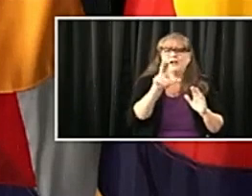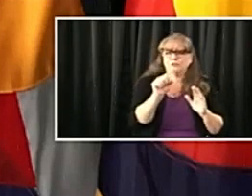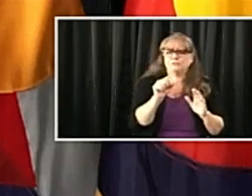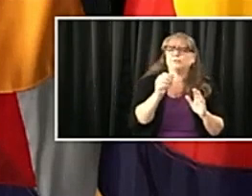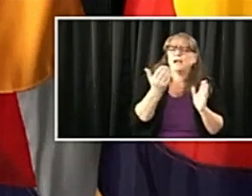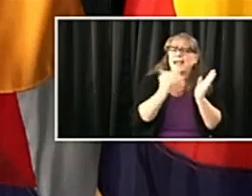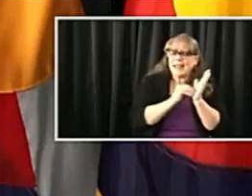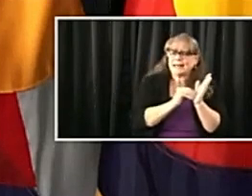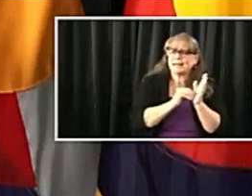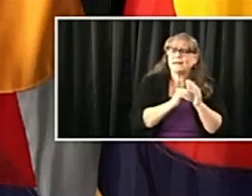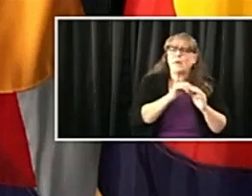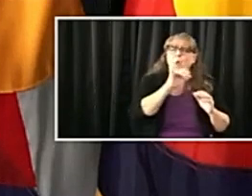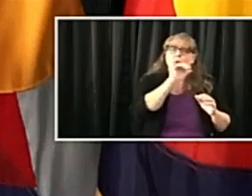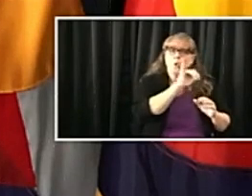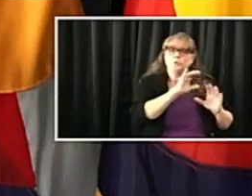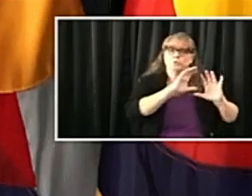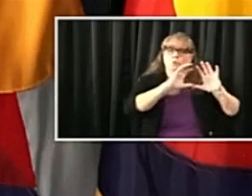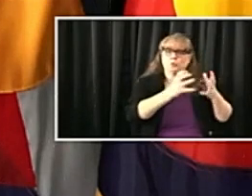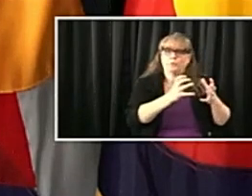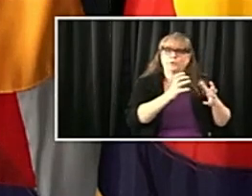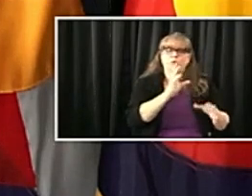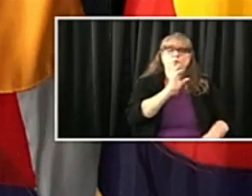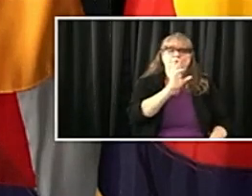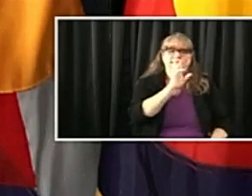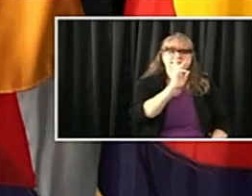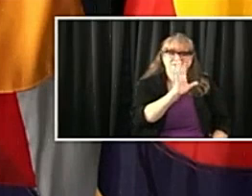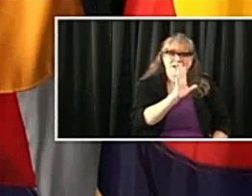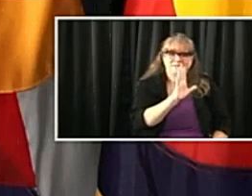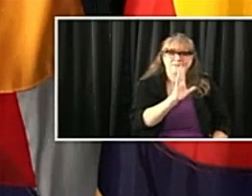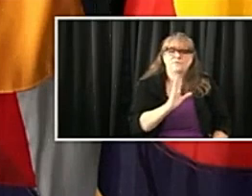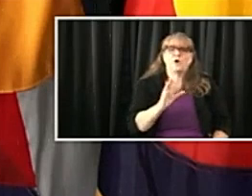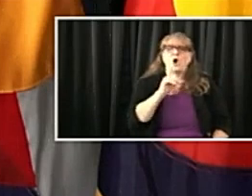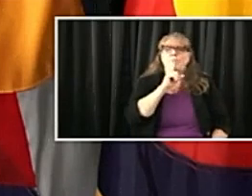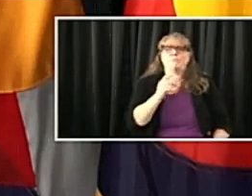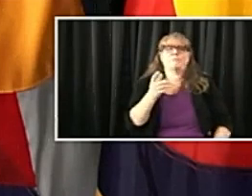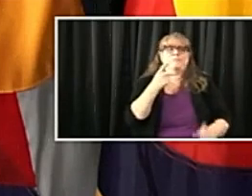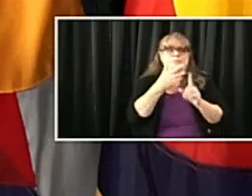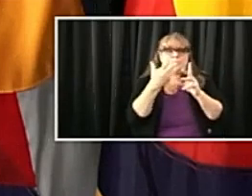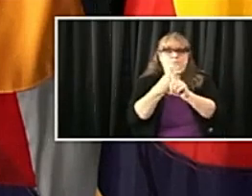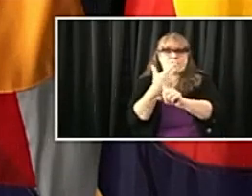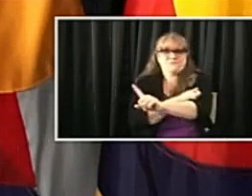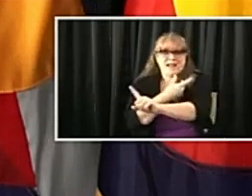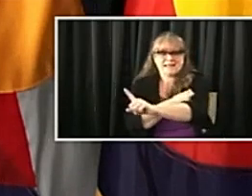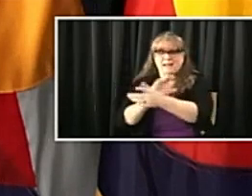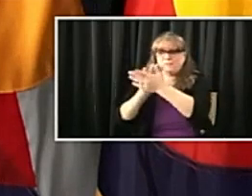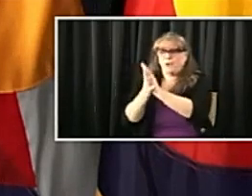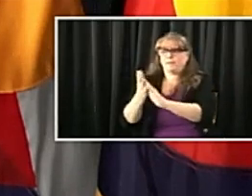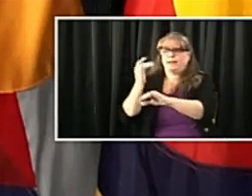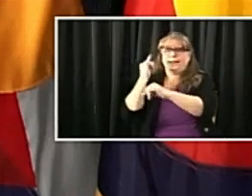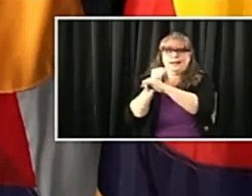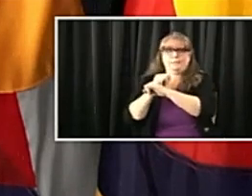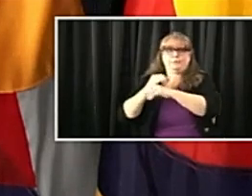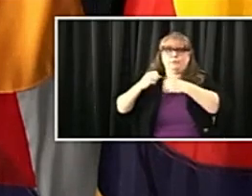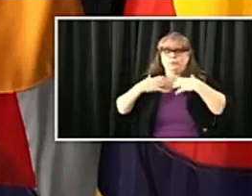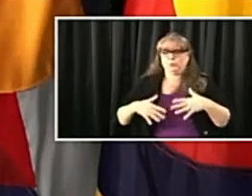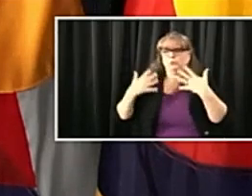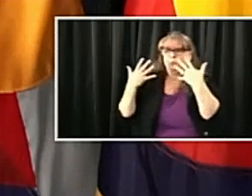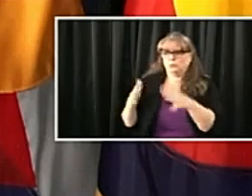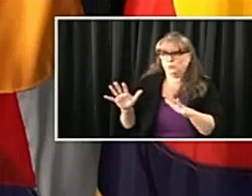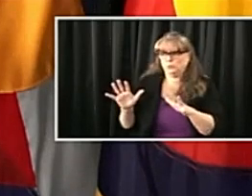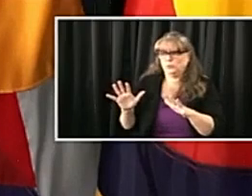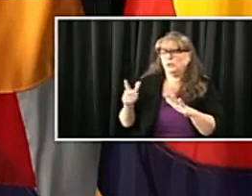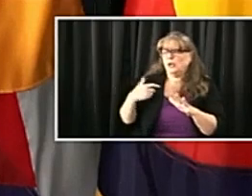spot. And then, of course, as you get up to 60, 70% protected, you can begin visualizing the end of the pandemic. And while